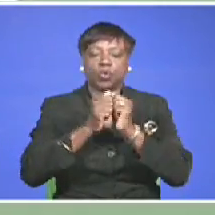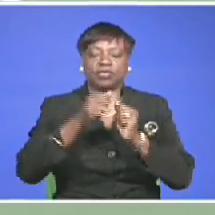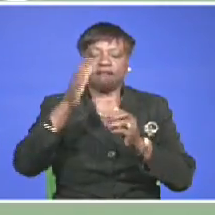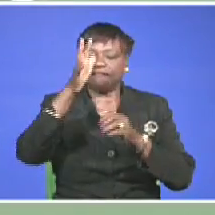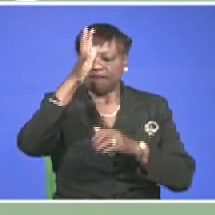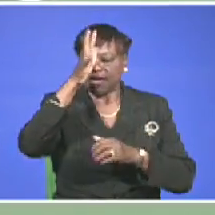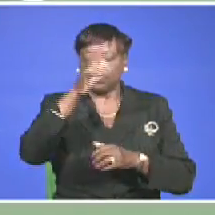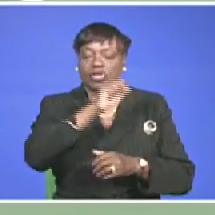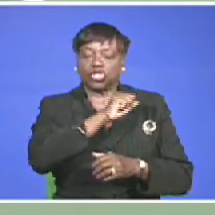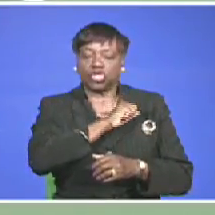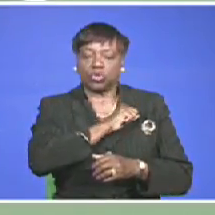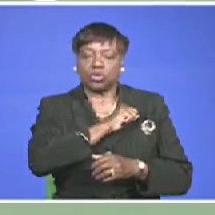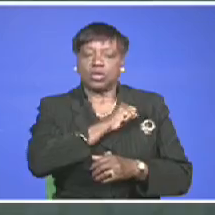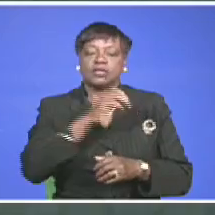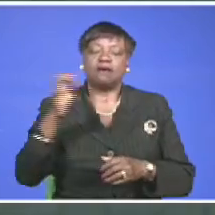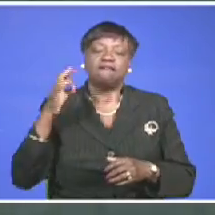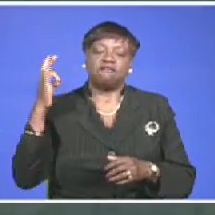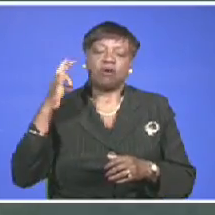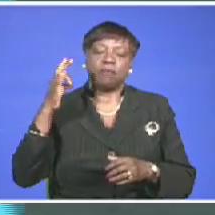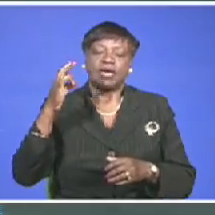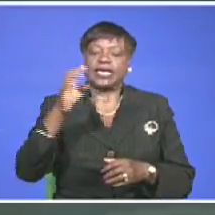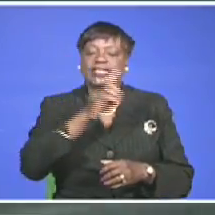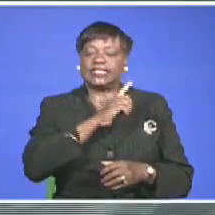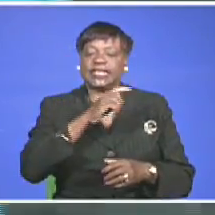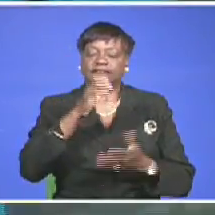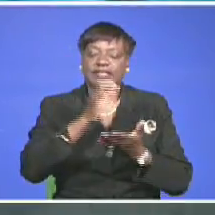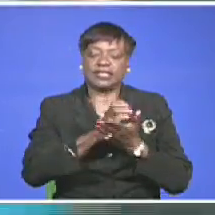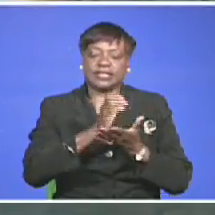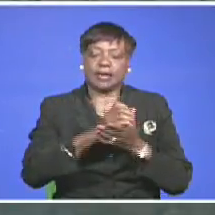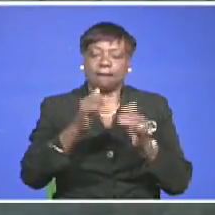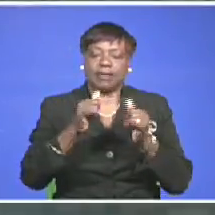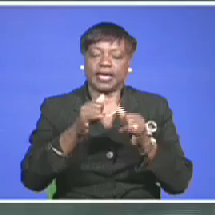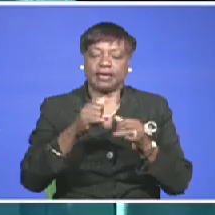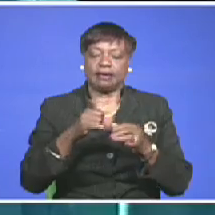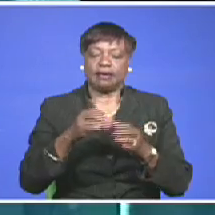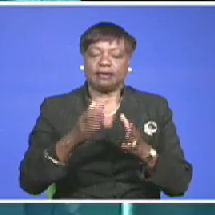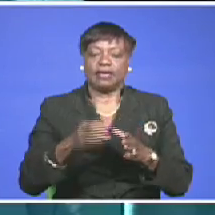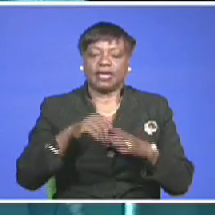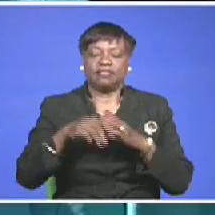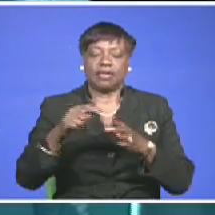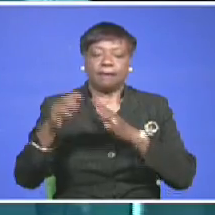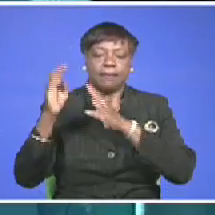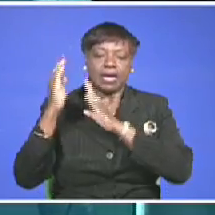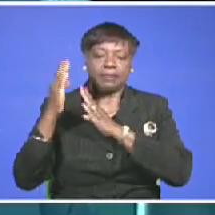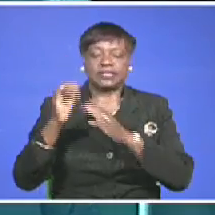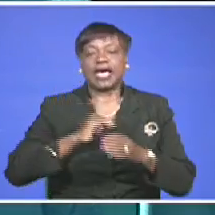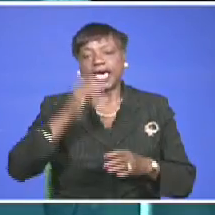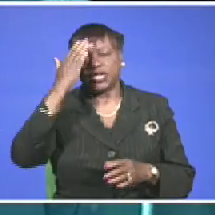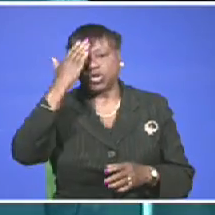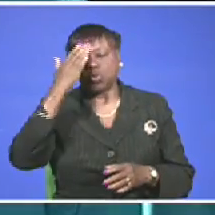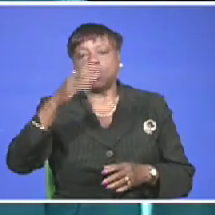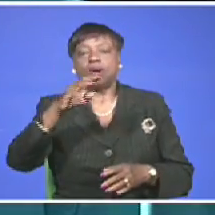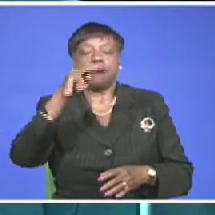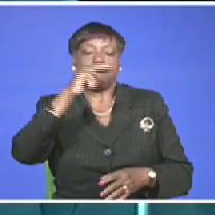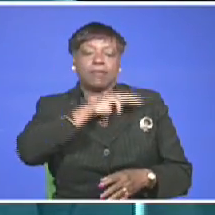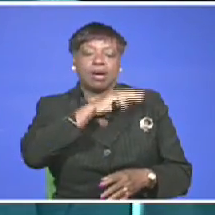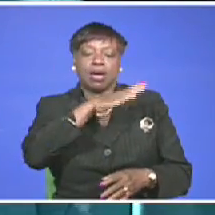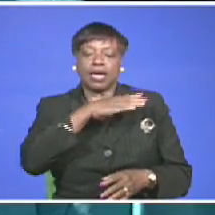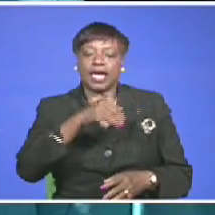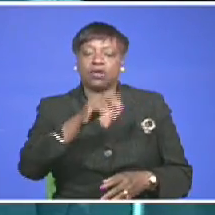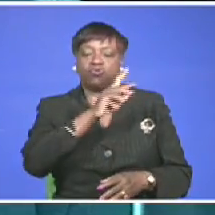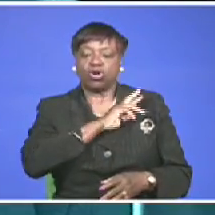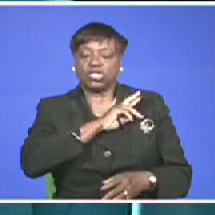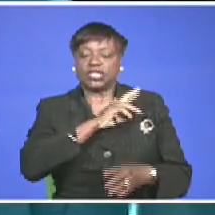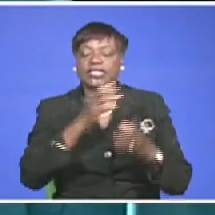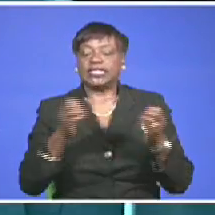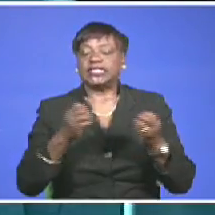Sean, who is a former Davis Cup player for the Bahamas. He reflected back on her big win. I know Mark and Roger have done something with the pro circuit, but I don't think that's the